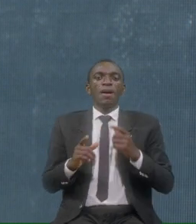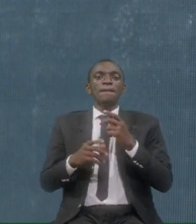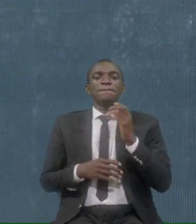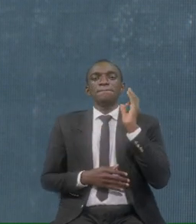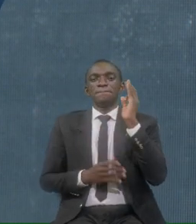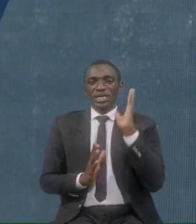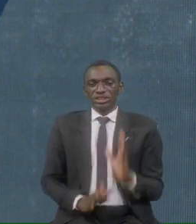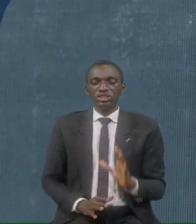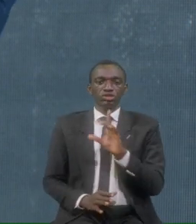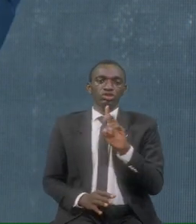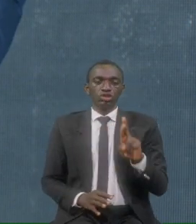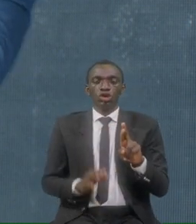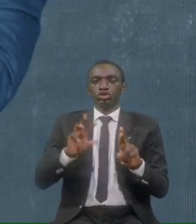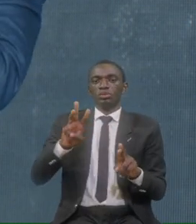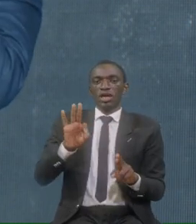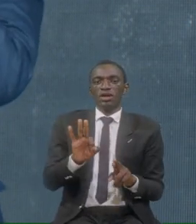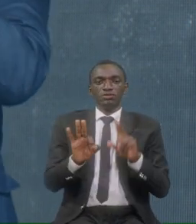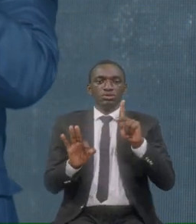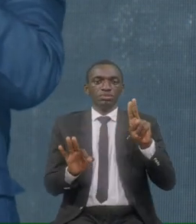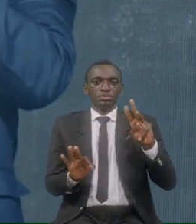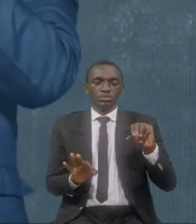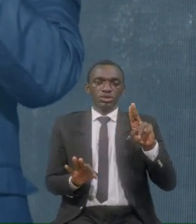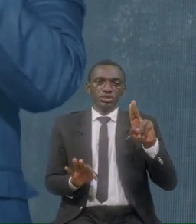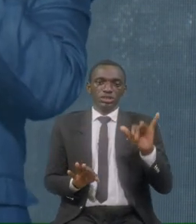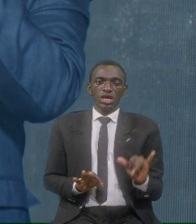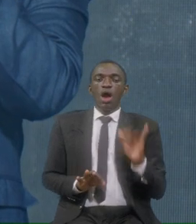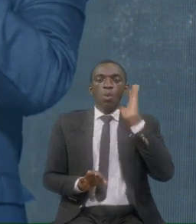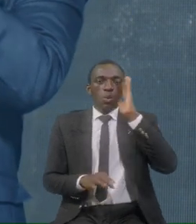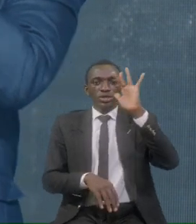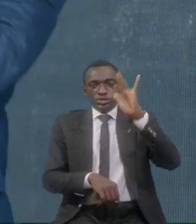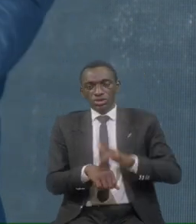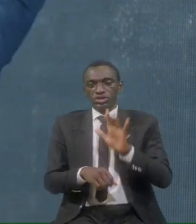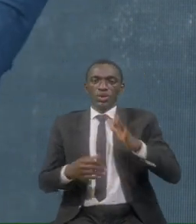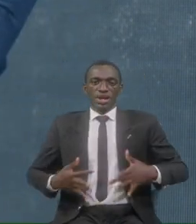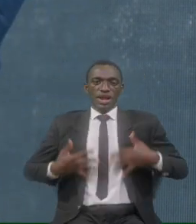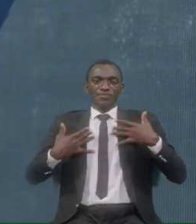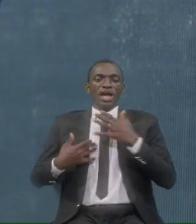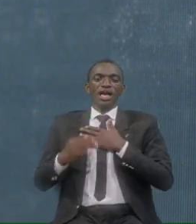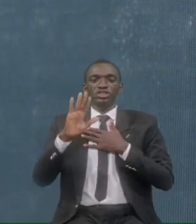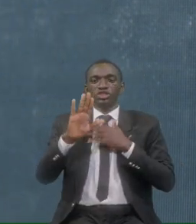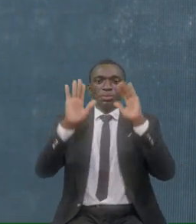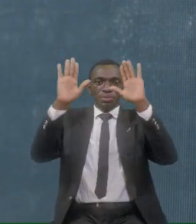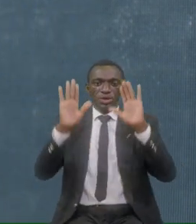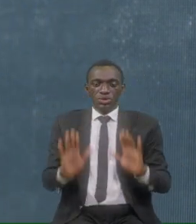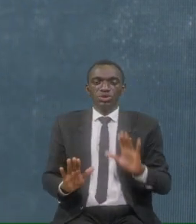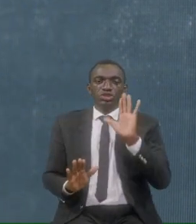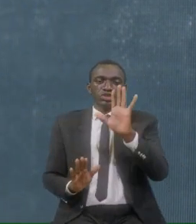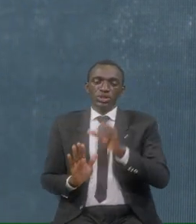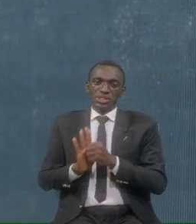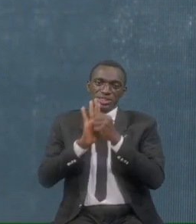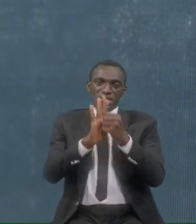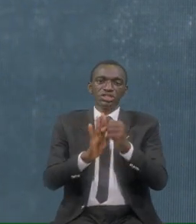of Kumuyi, will touch your life and your miracle, your sign, your wonder,